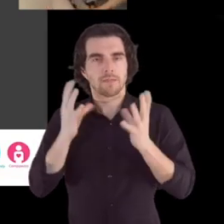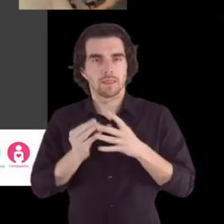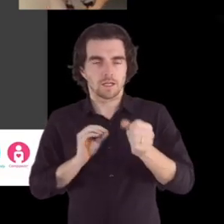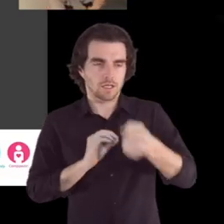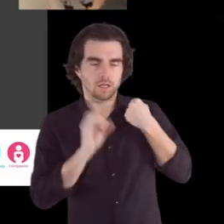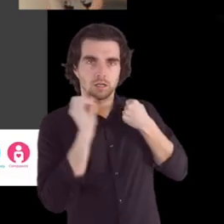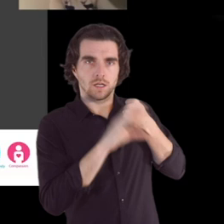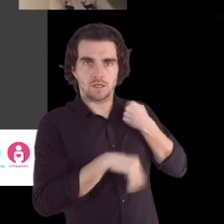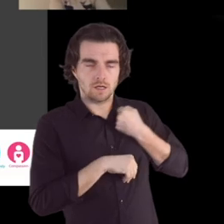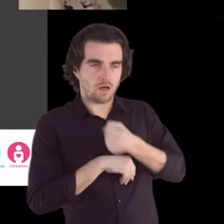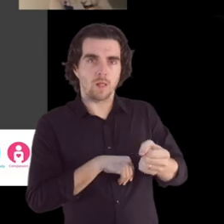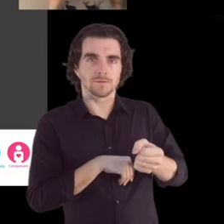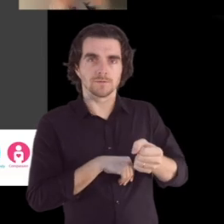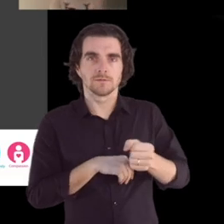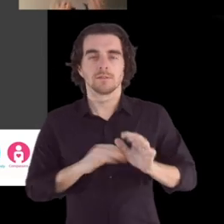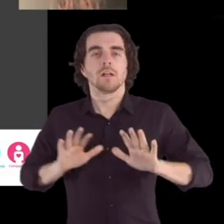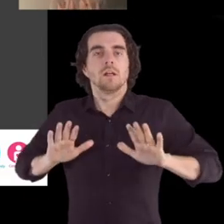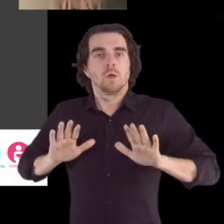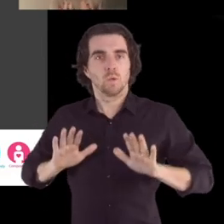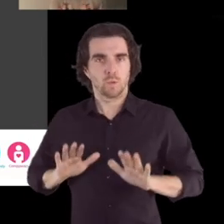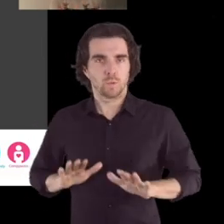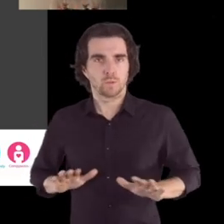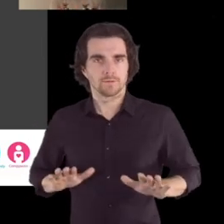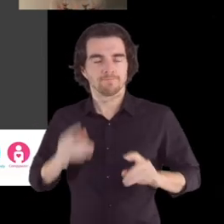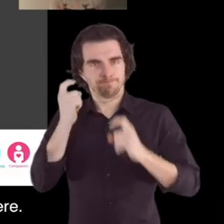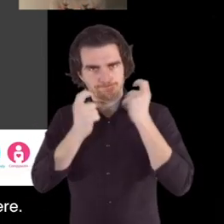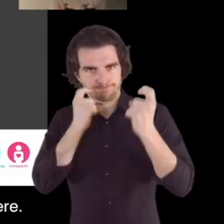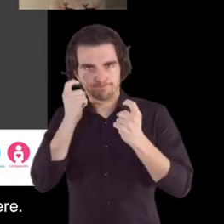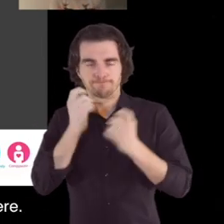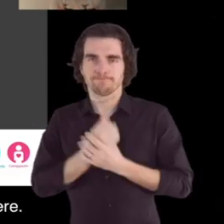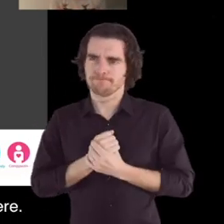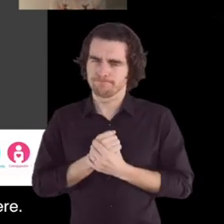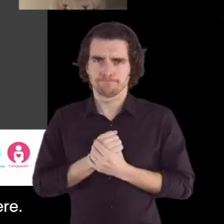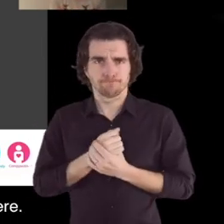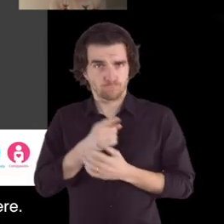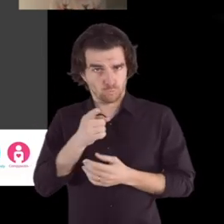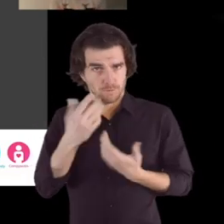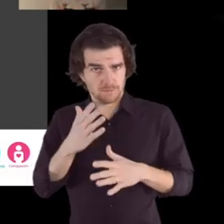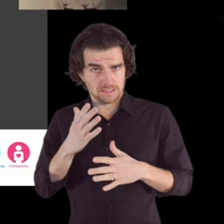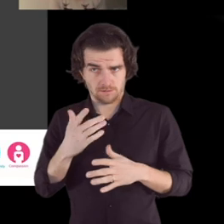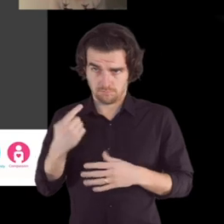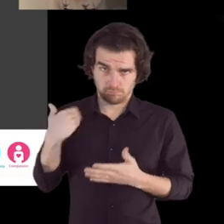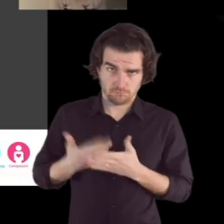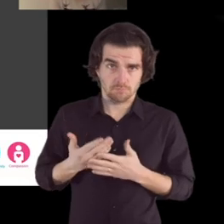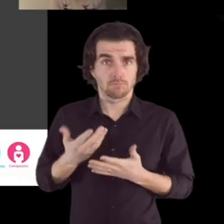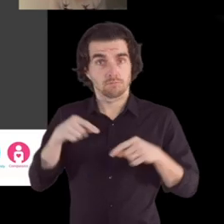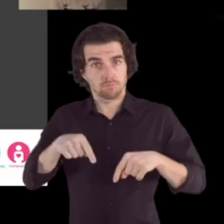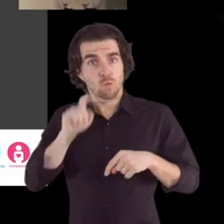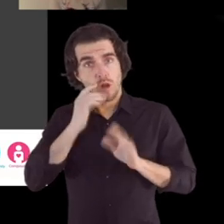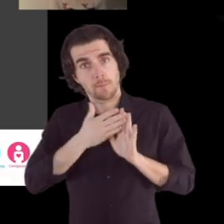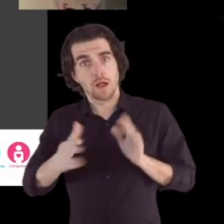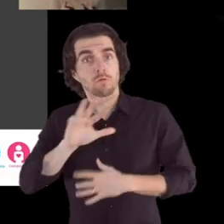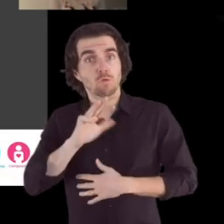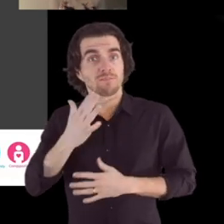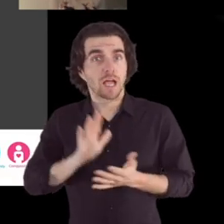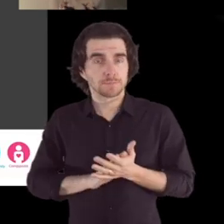outside your door, closing the door, and just trying to give your attention to this. You've made the effort to come here. It's only going to be 45 minutes.